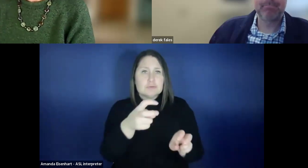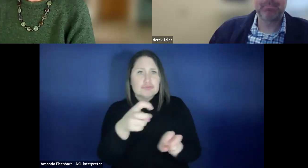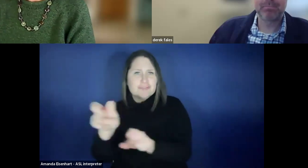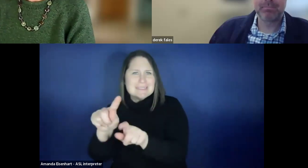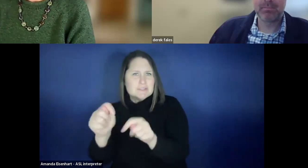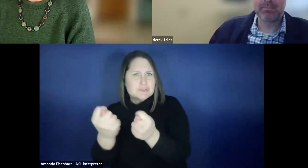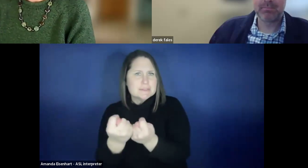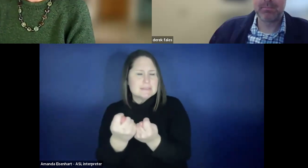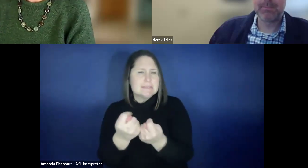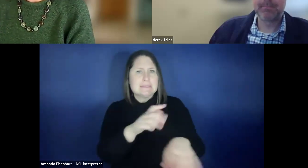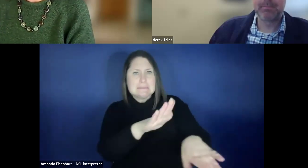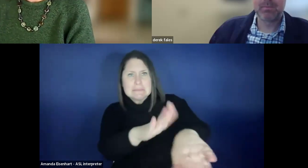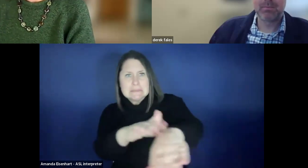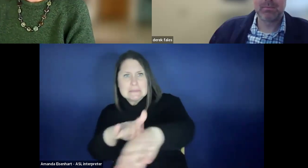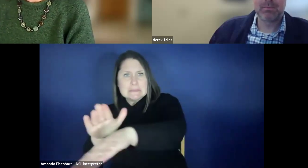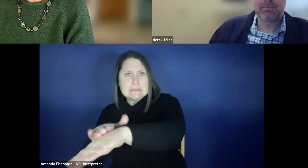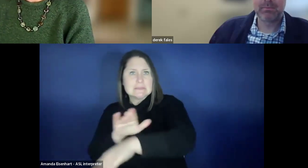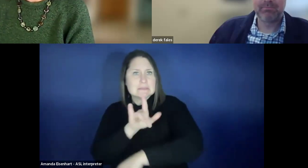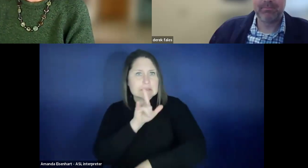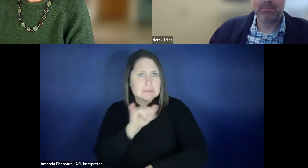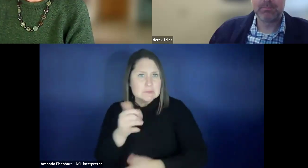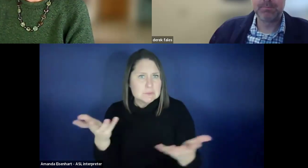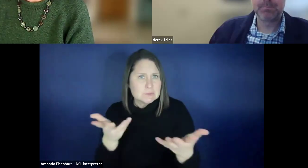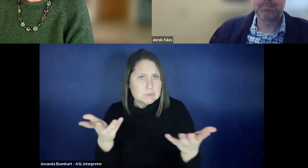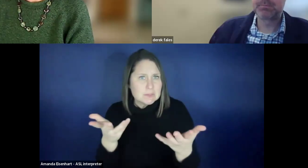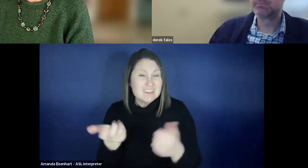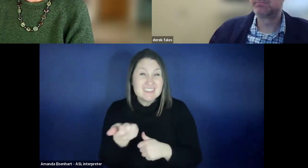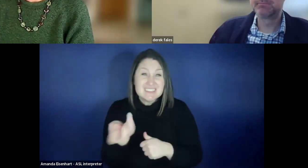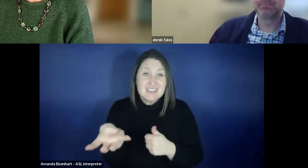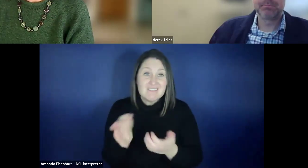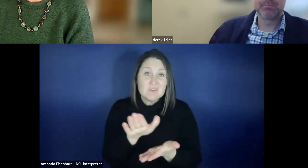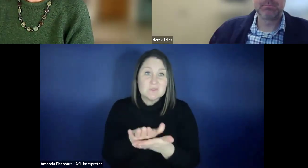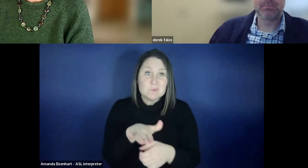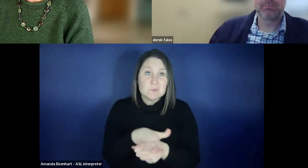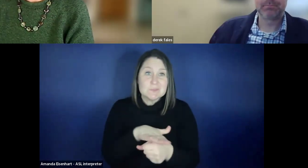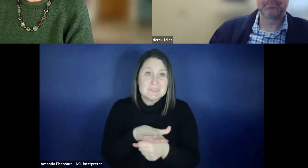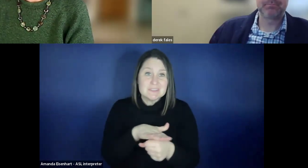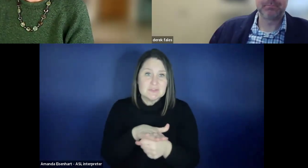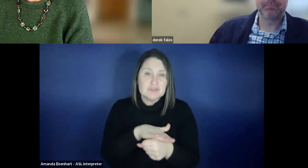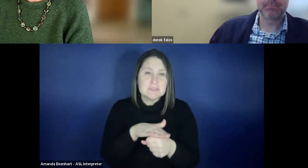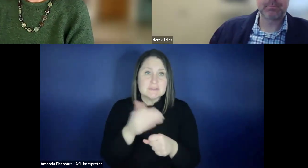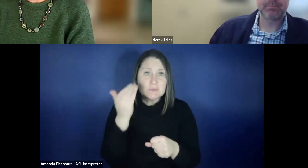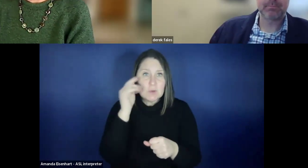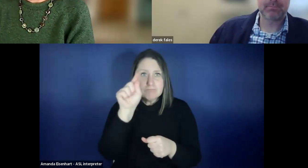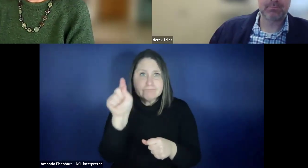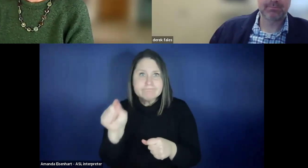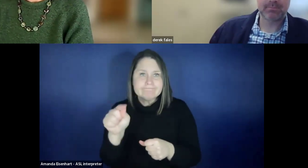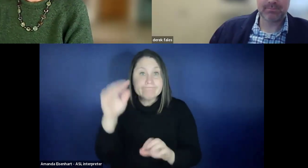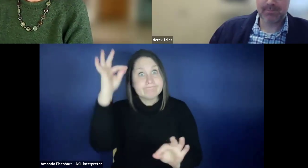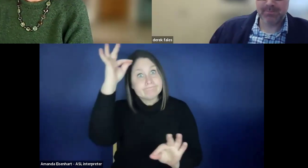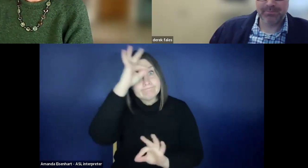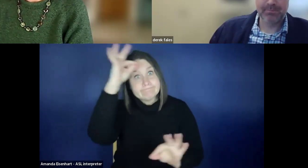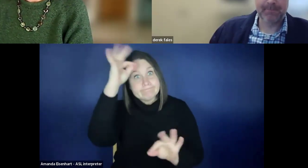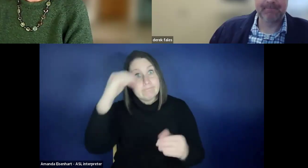waiver. They've several school districts he's aware of, and they are unaware of this coming